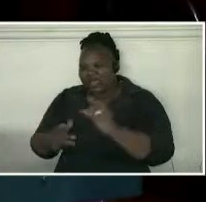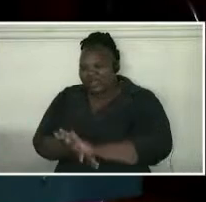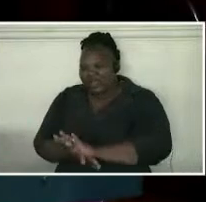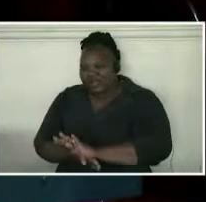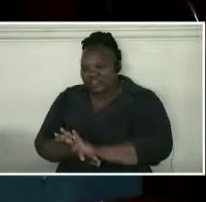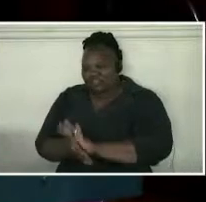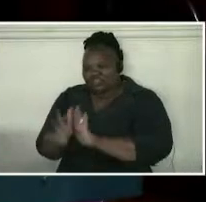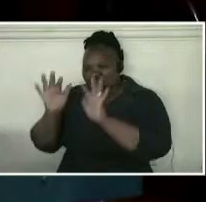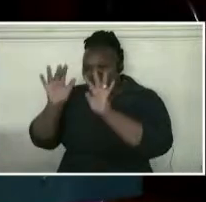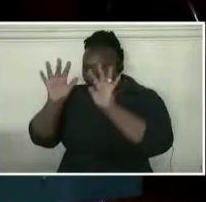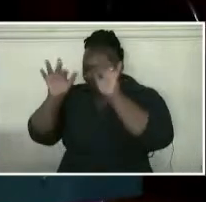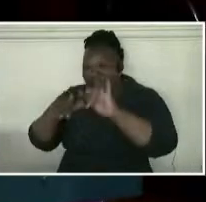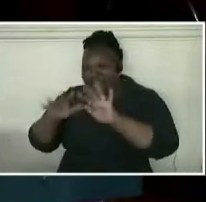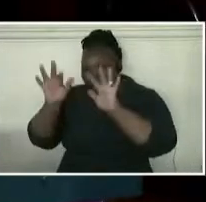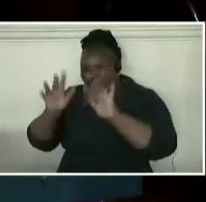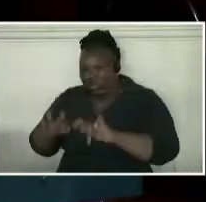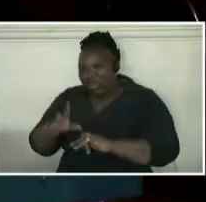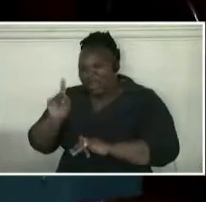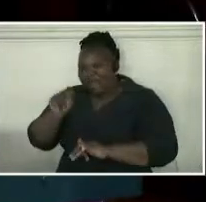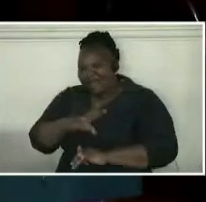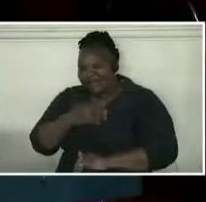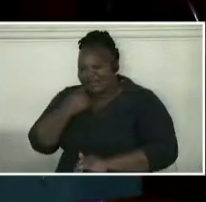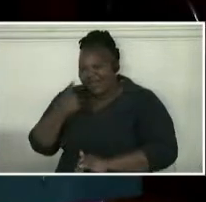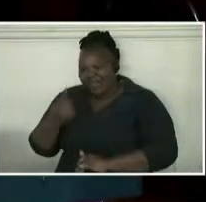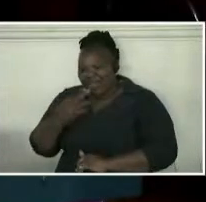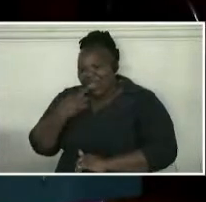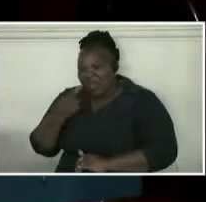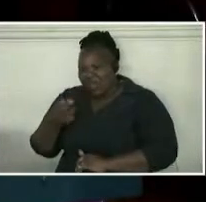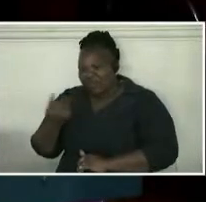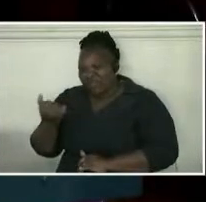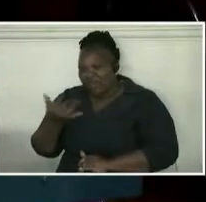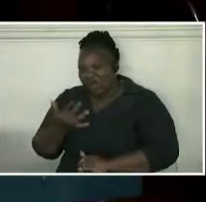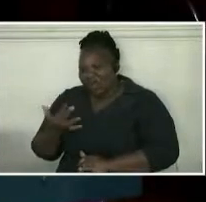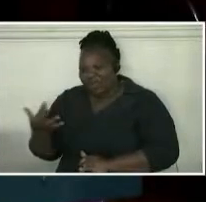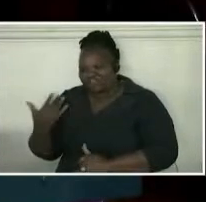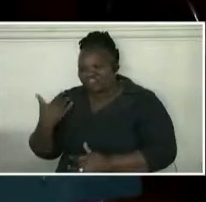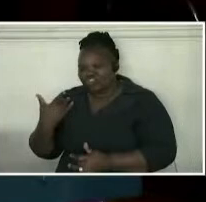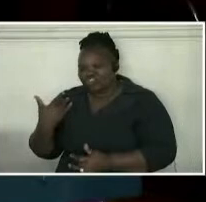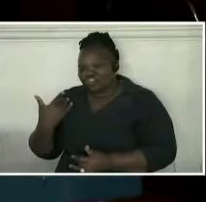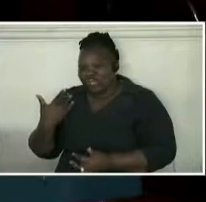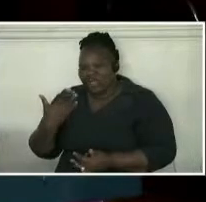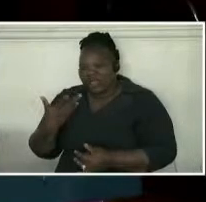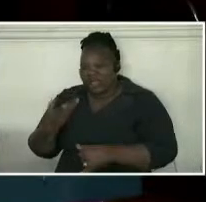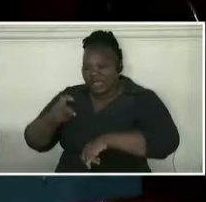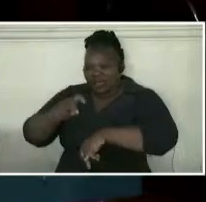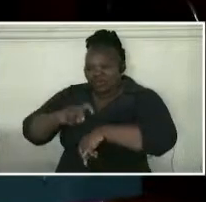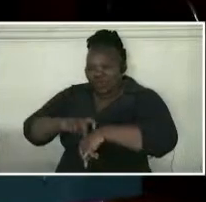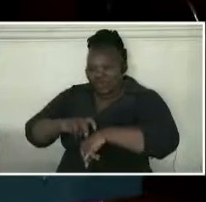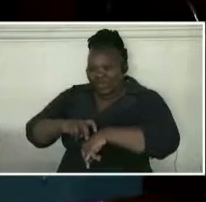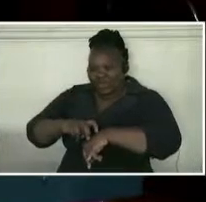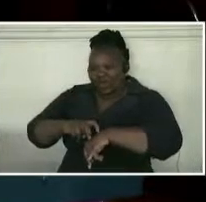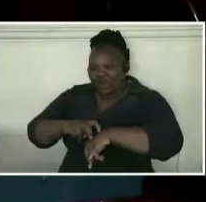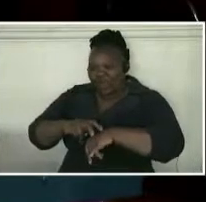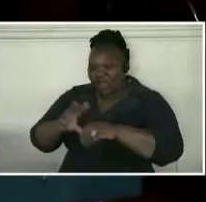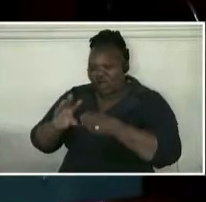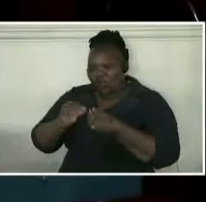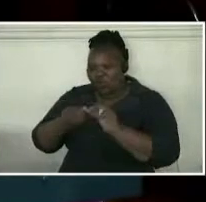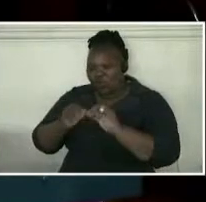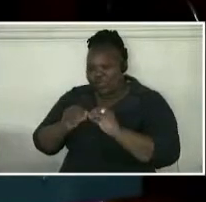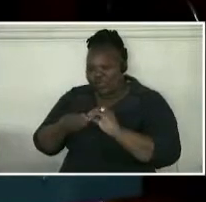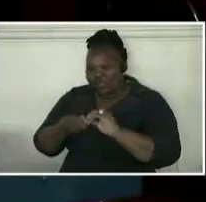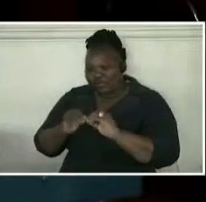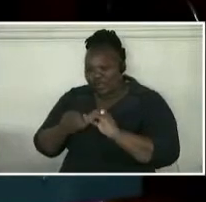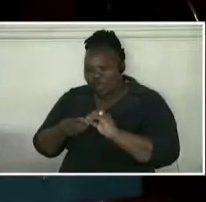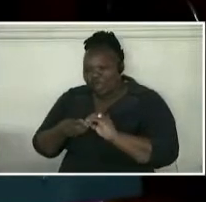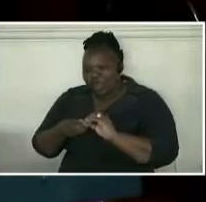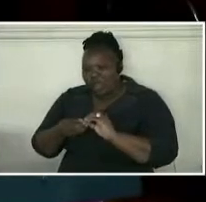tell us give us a report of the cost that will be needed according to their analysis